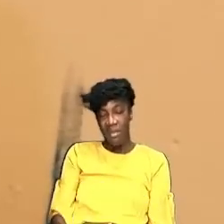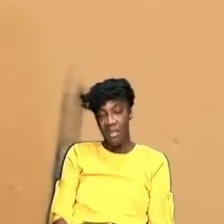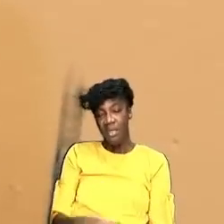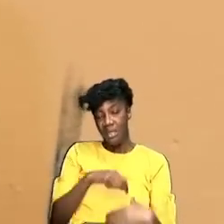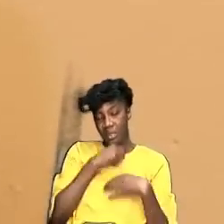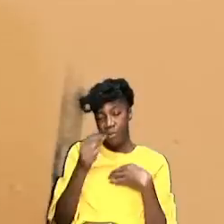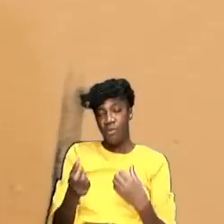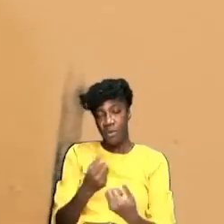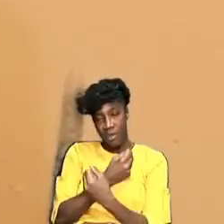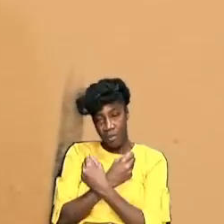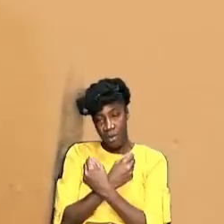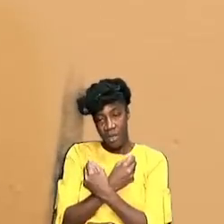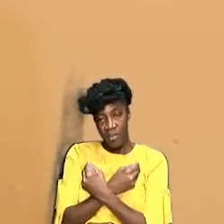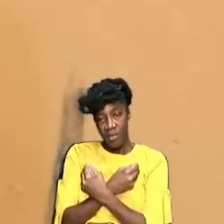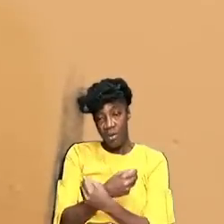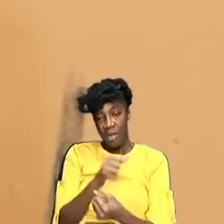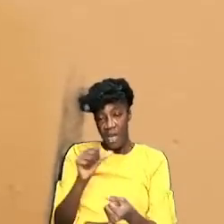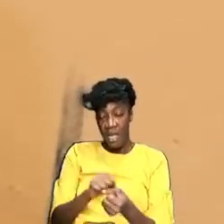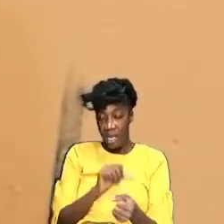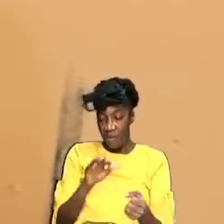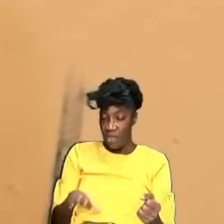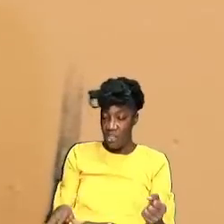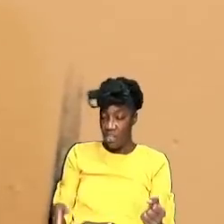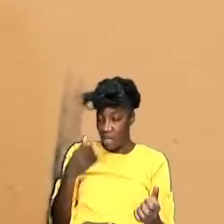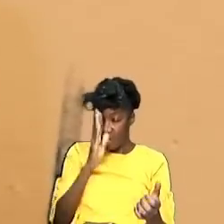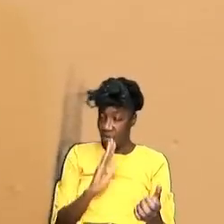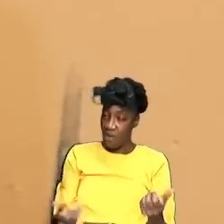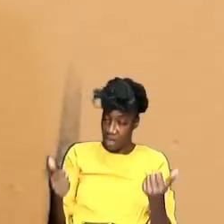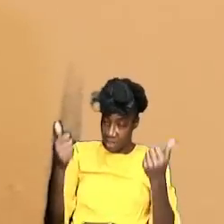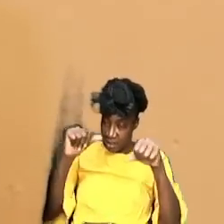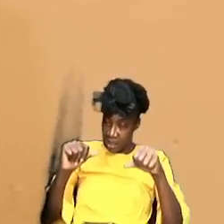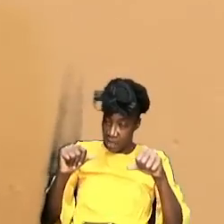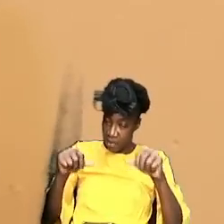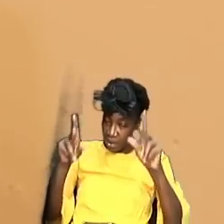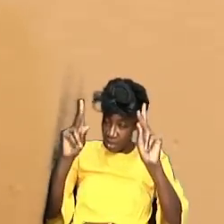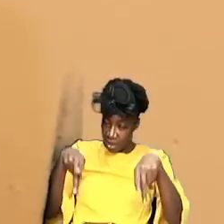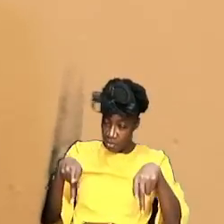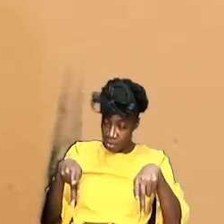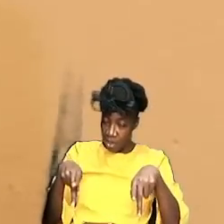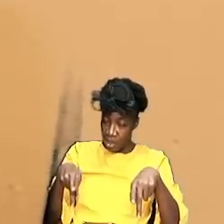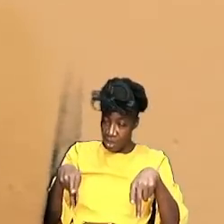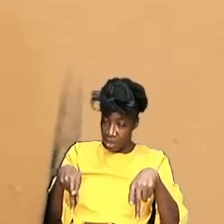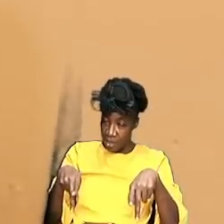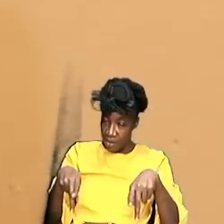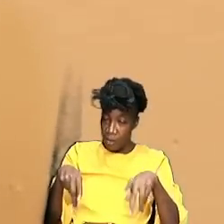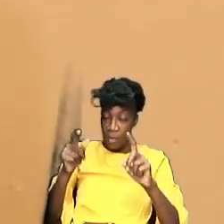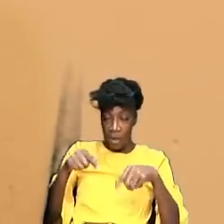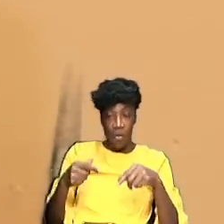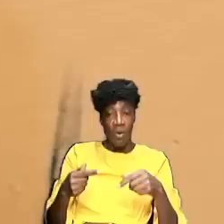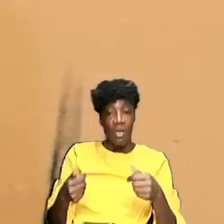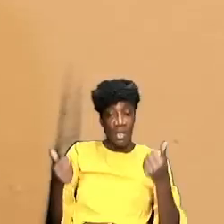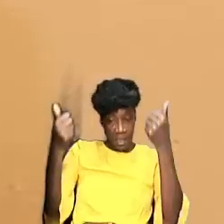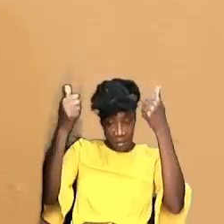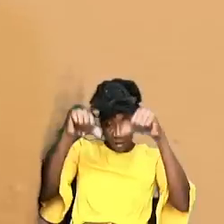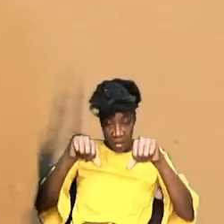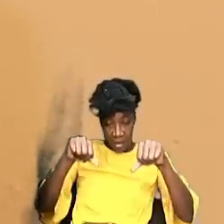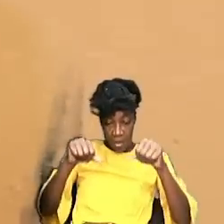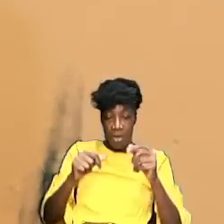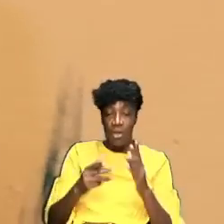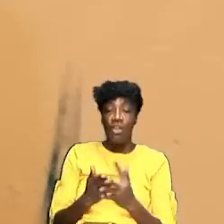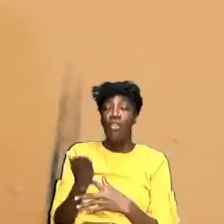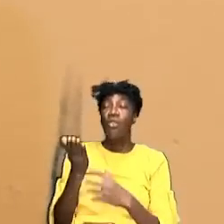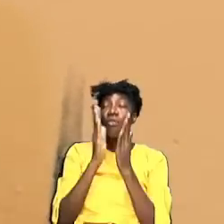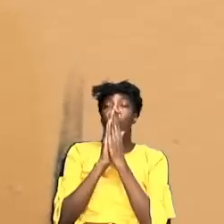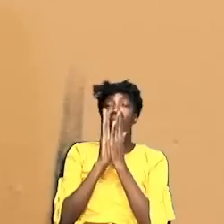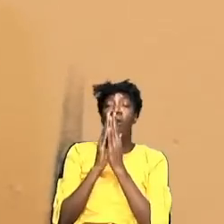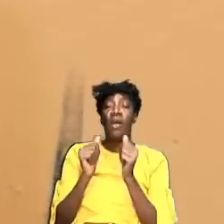bondage. But each and every child of God is able to gird themselves to put on what is necessary through prayer